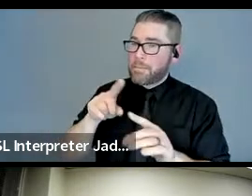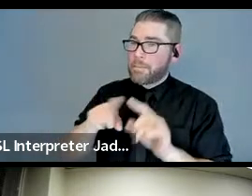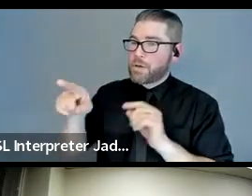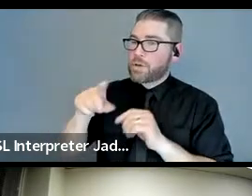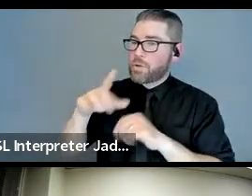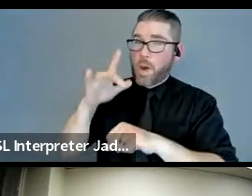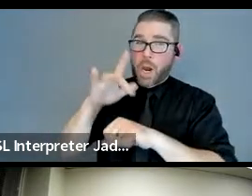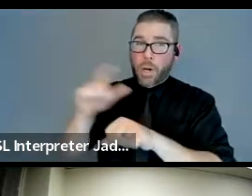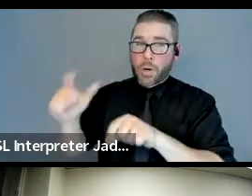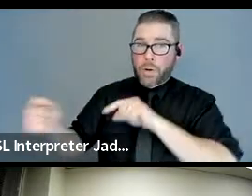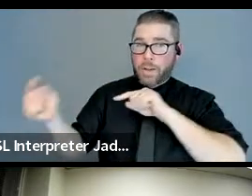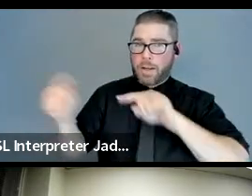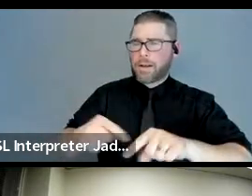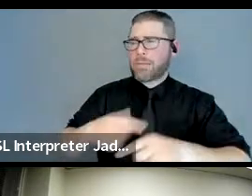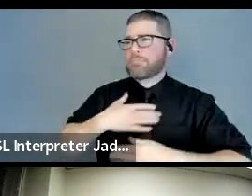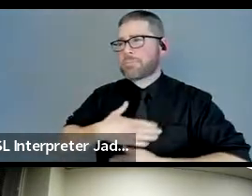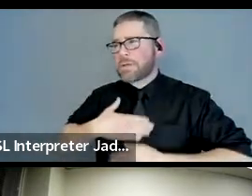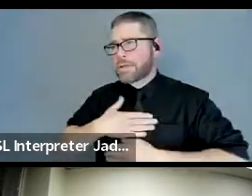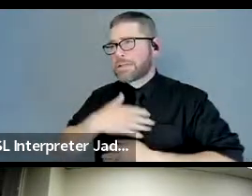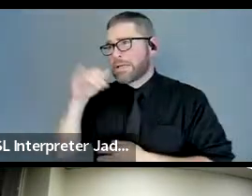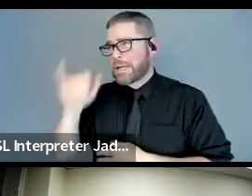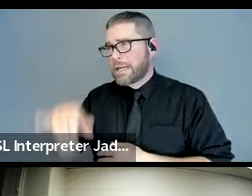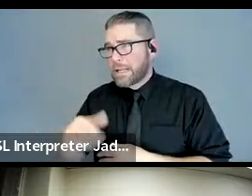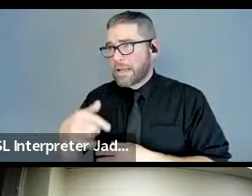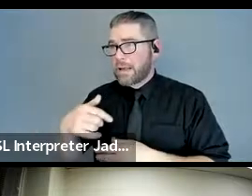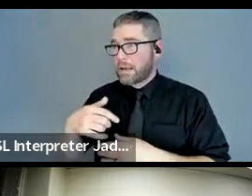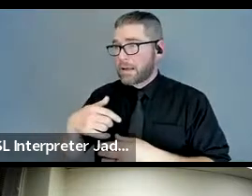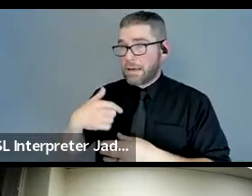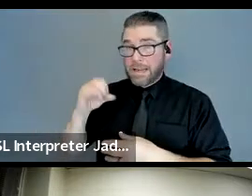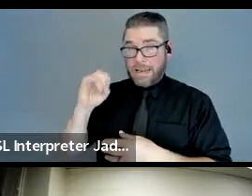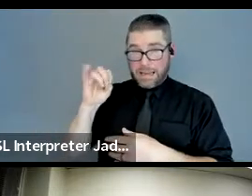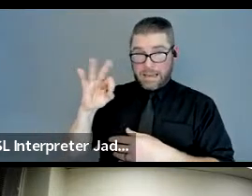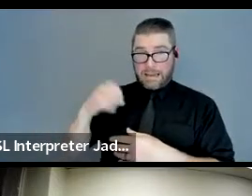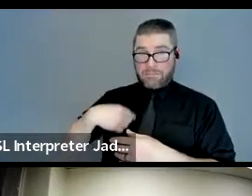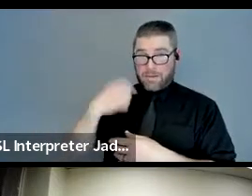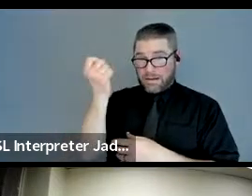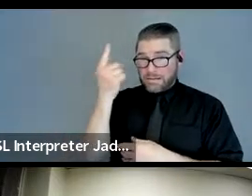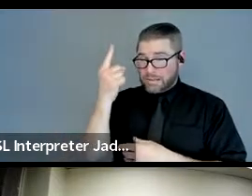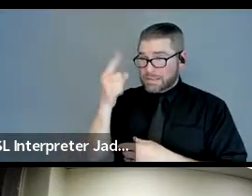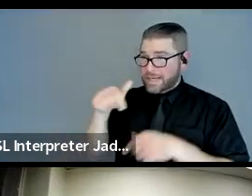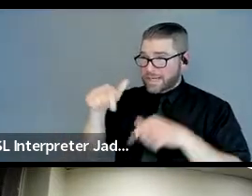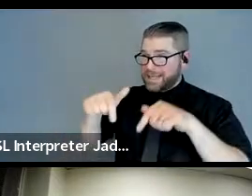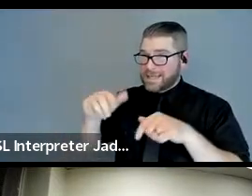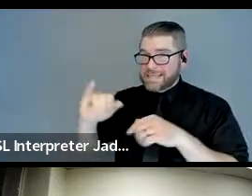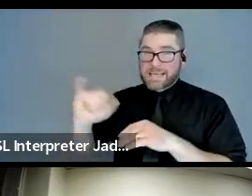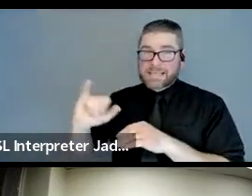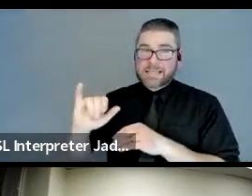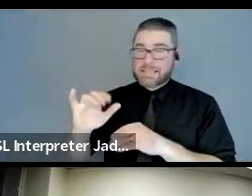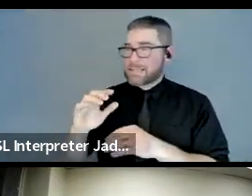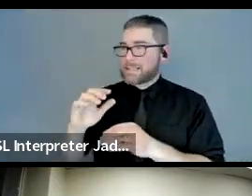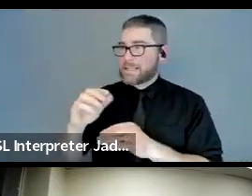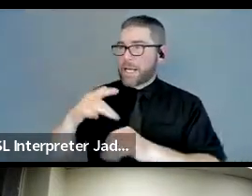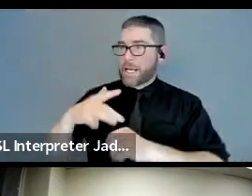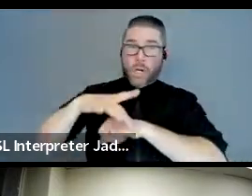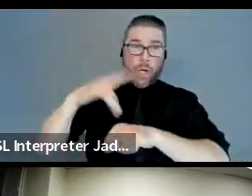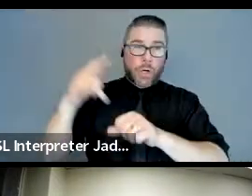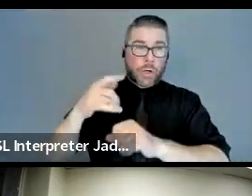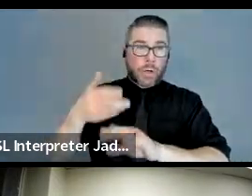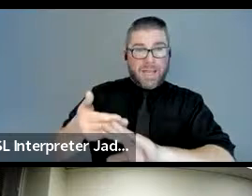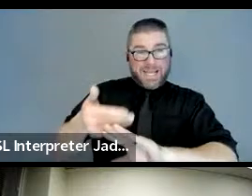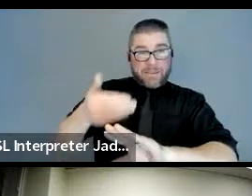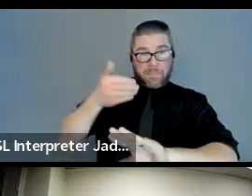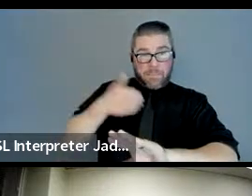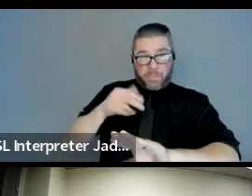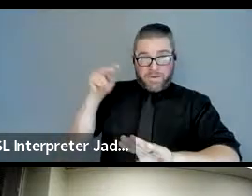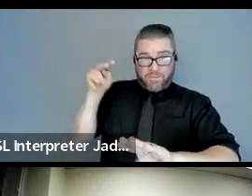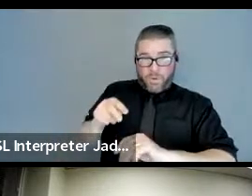my understanding of the project, kind of an early preview. The climate plan is still being like fully drafted and isn't quite ready to release.